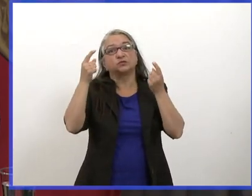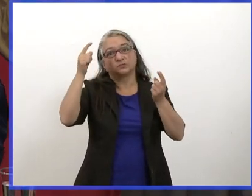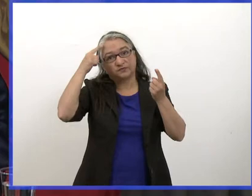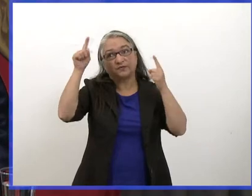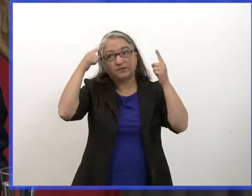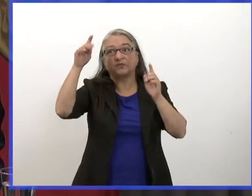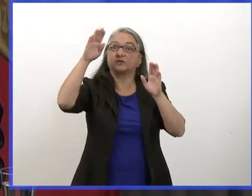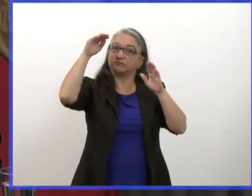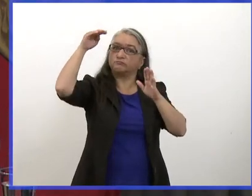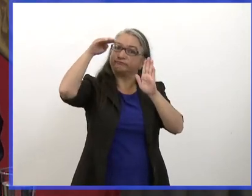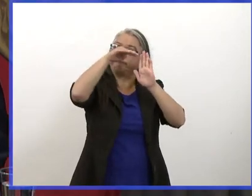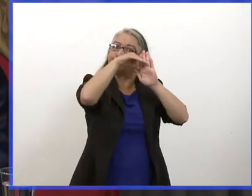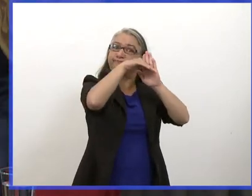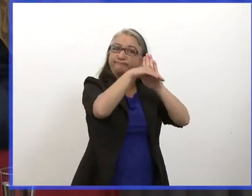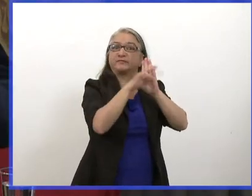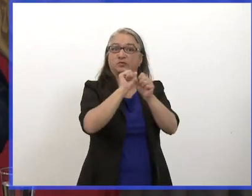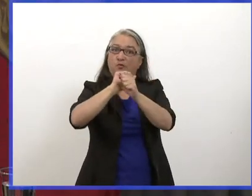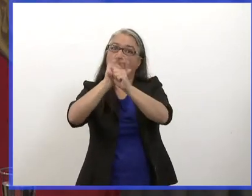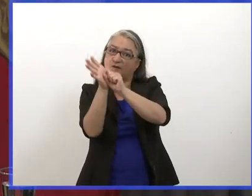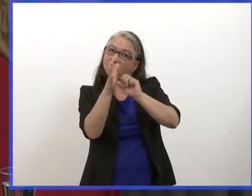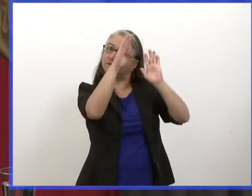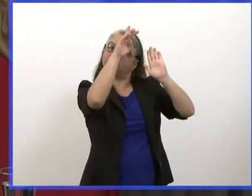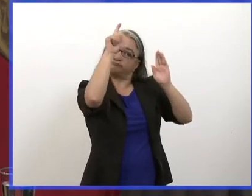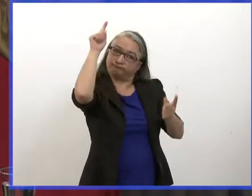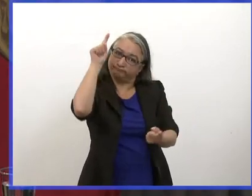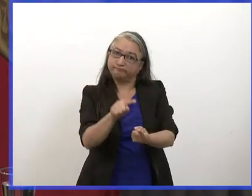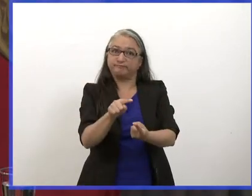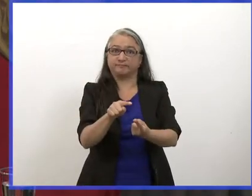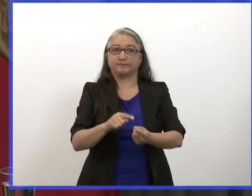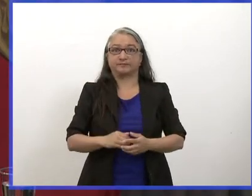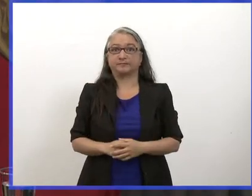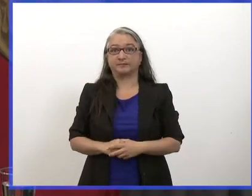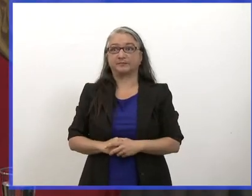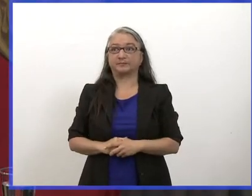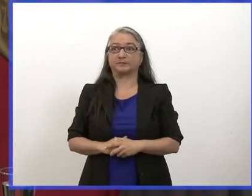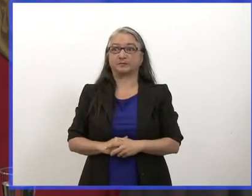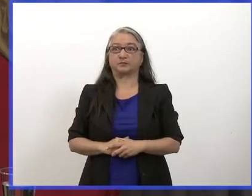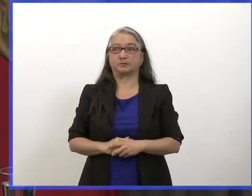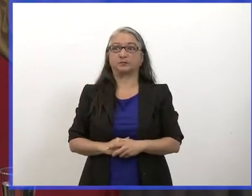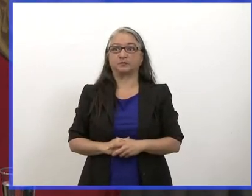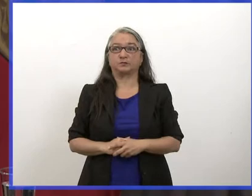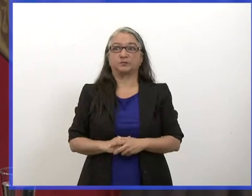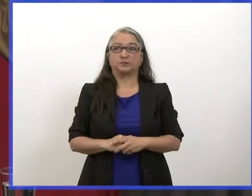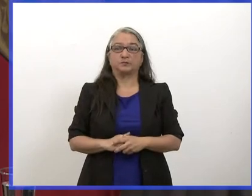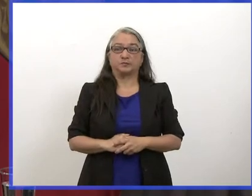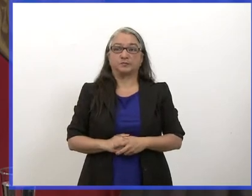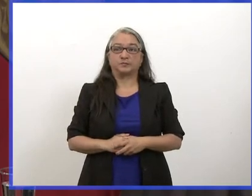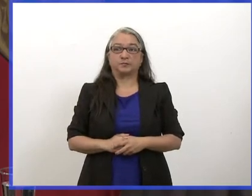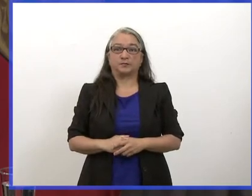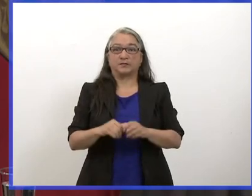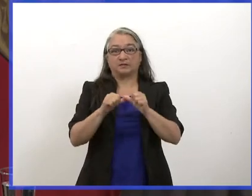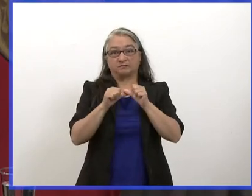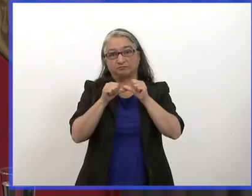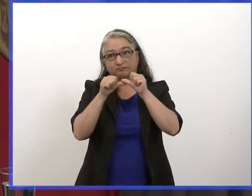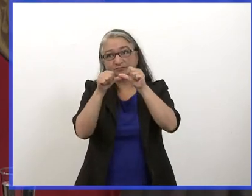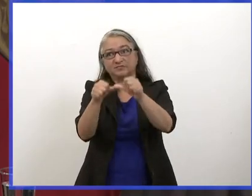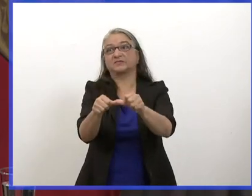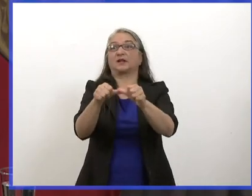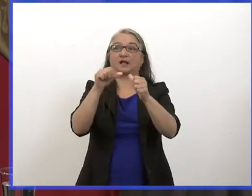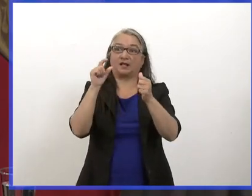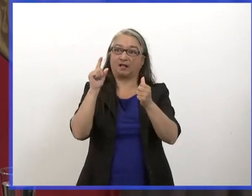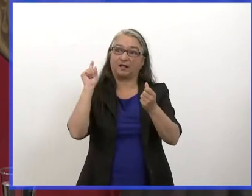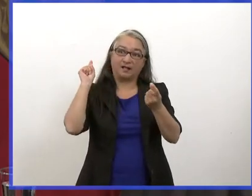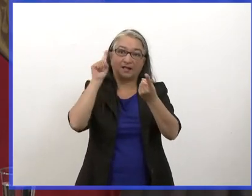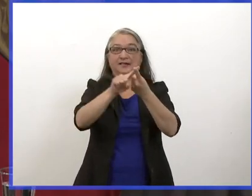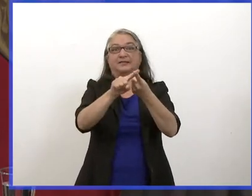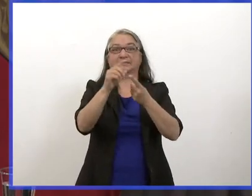over holidays and long weekends would be extended through this week until Saturday morning. That